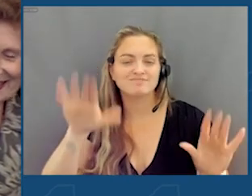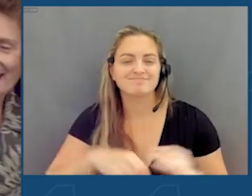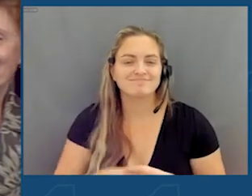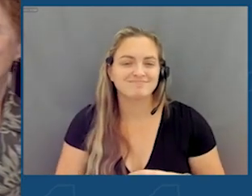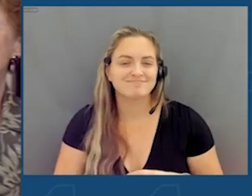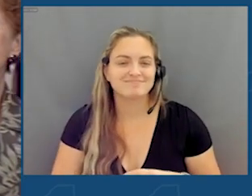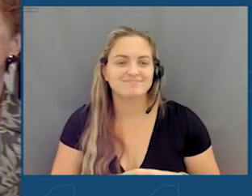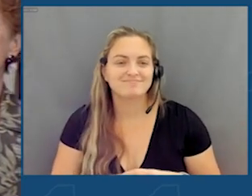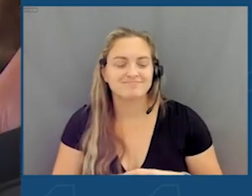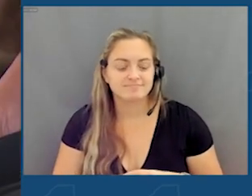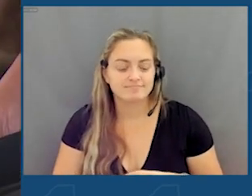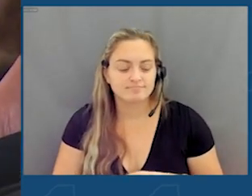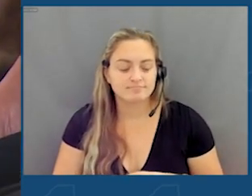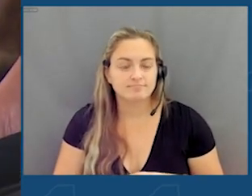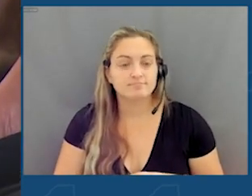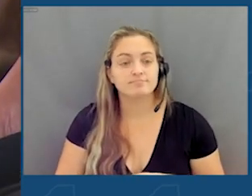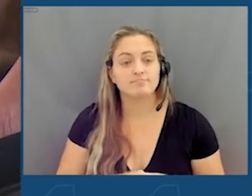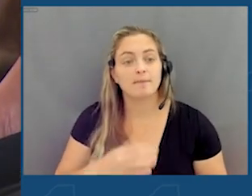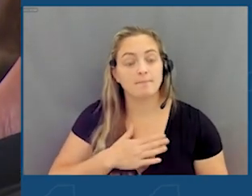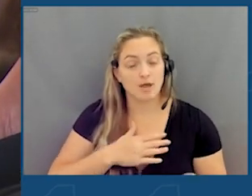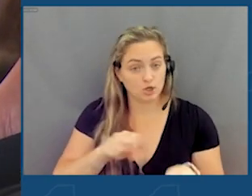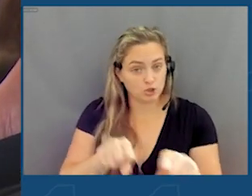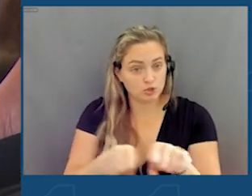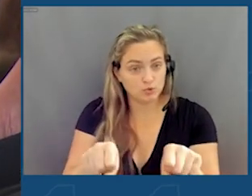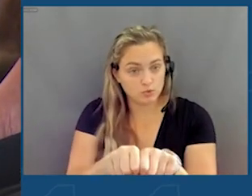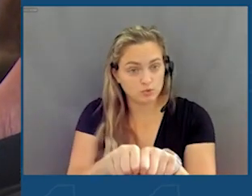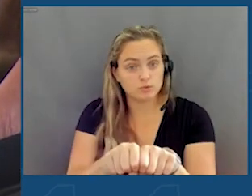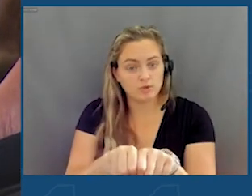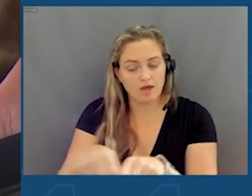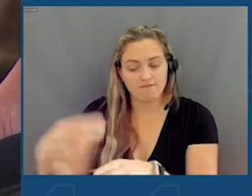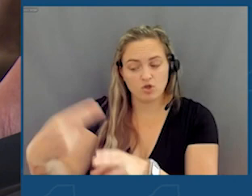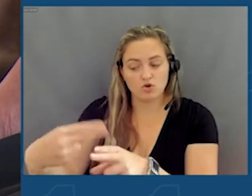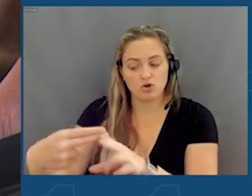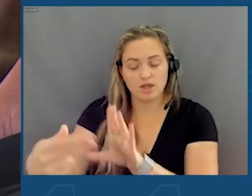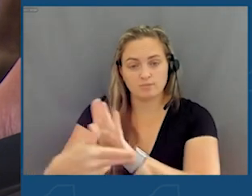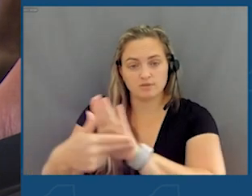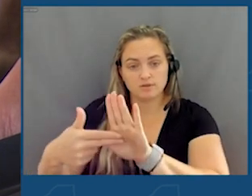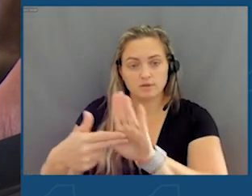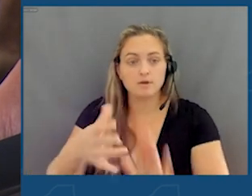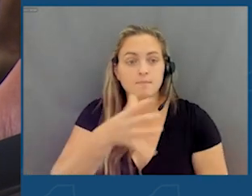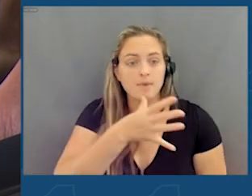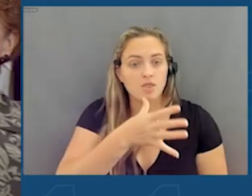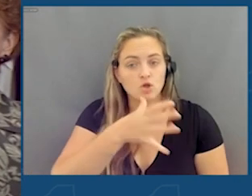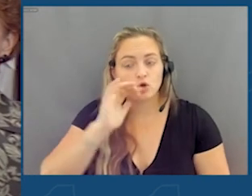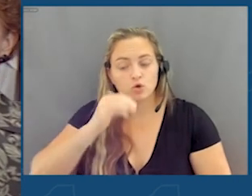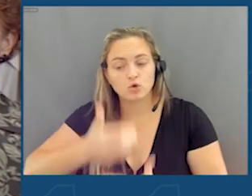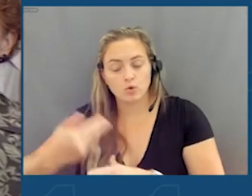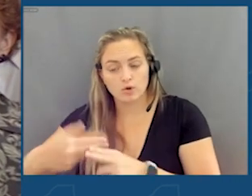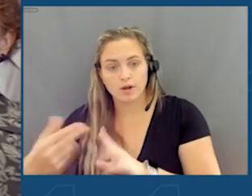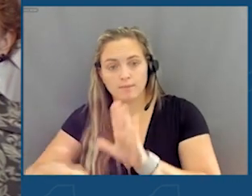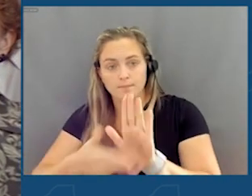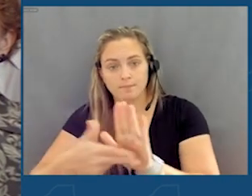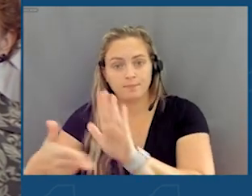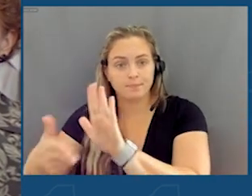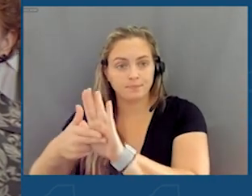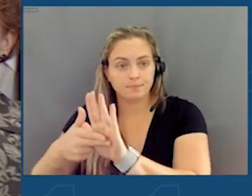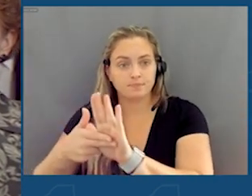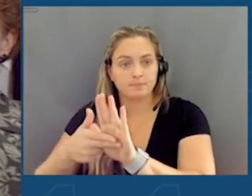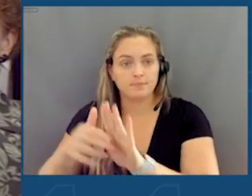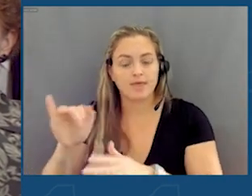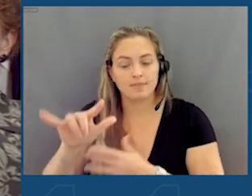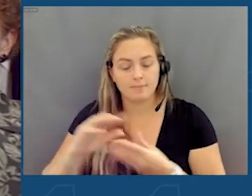And on my Air Force Ones, I have their names engraved, my mother and daughter names engraved, along with this bill